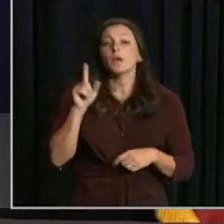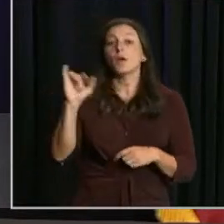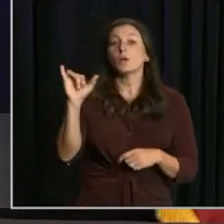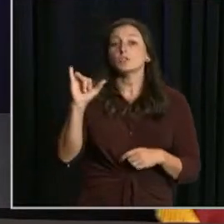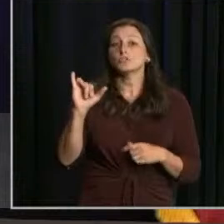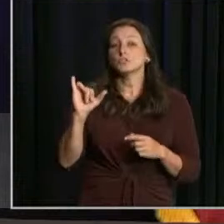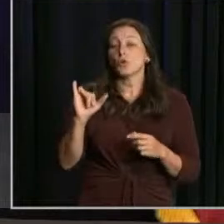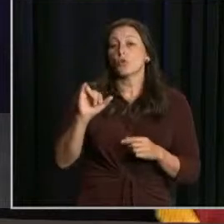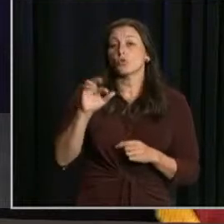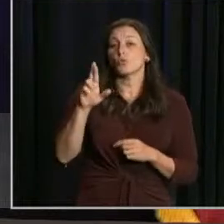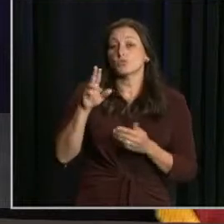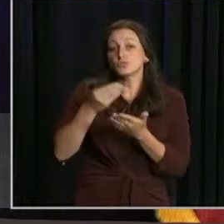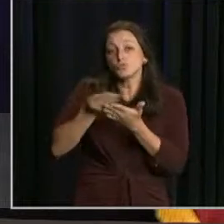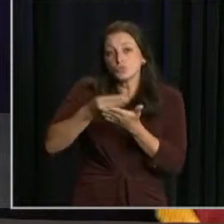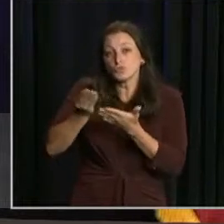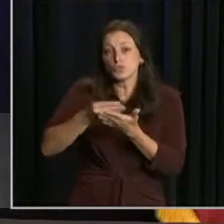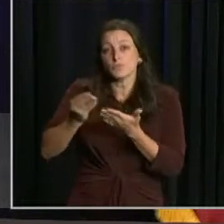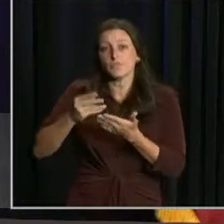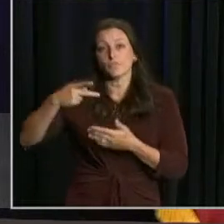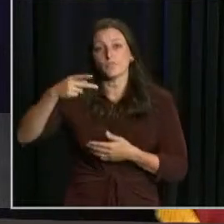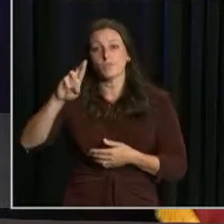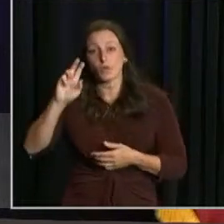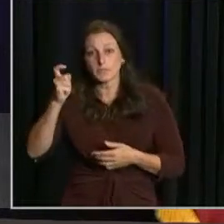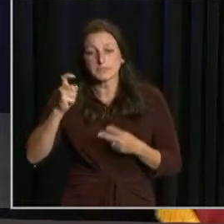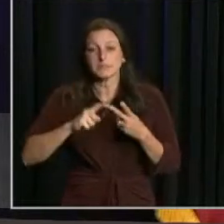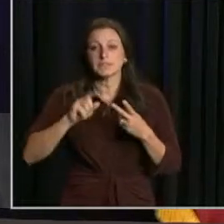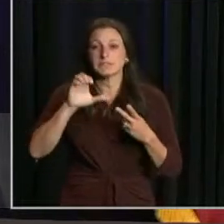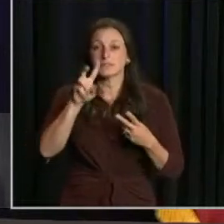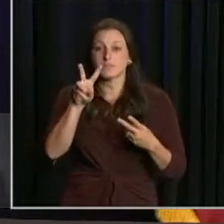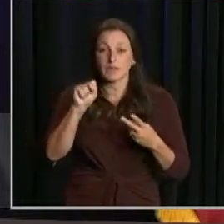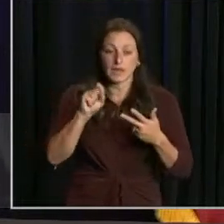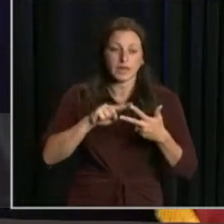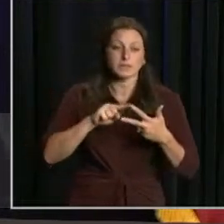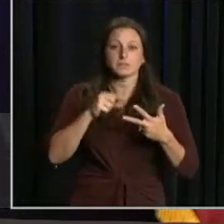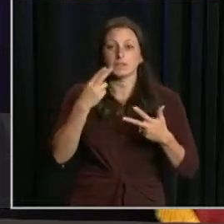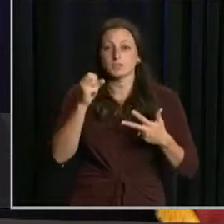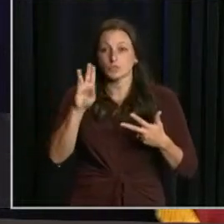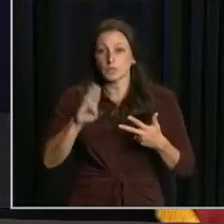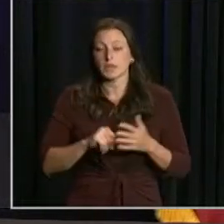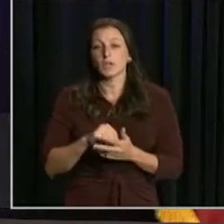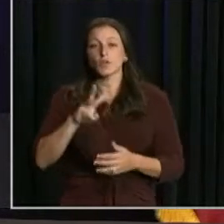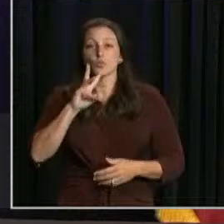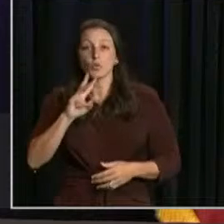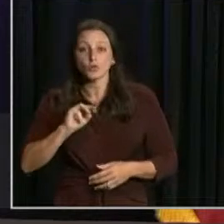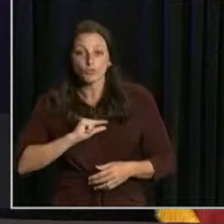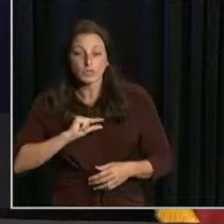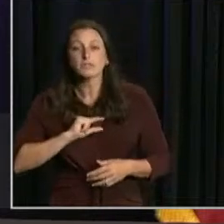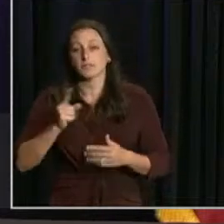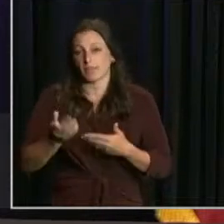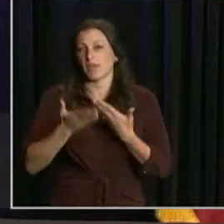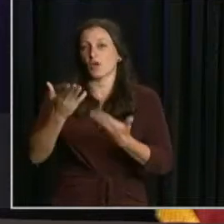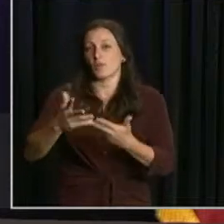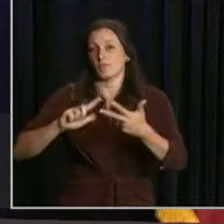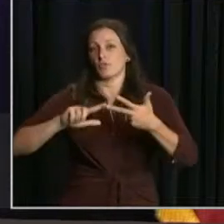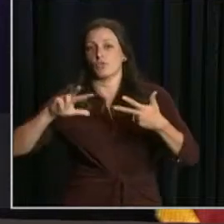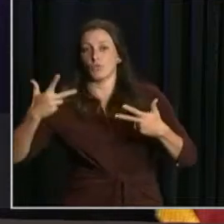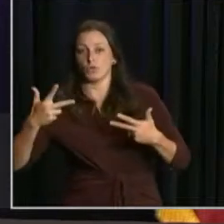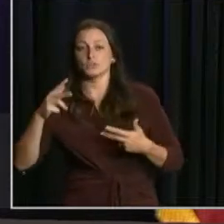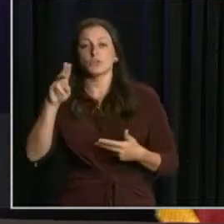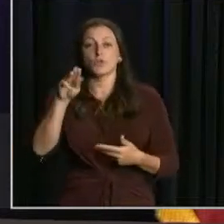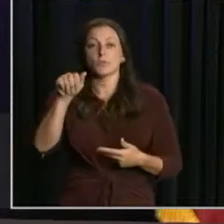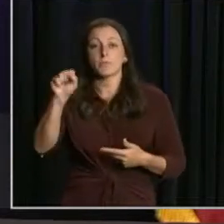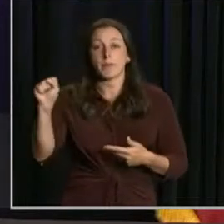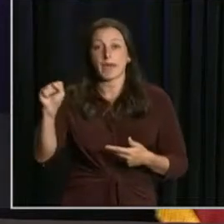pharmacies, CVS, Walgreens, and HEB are also offering boosters at this time. So the mass vax sites are not